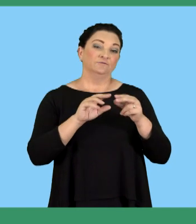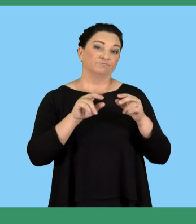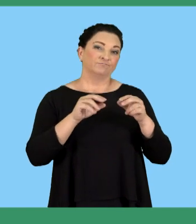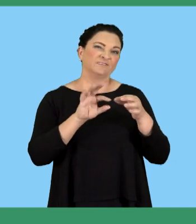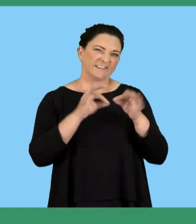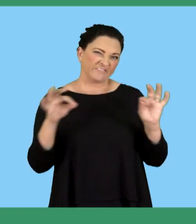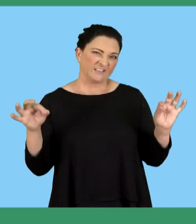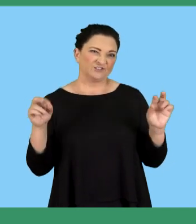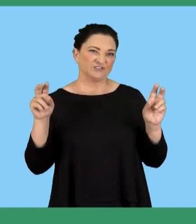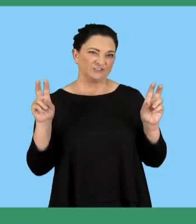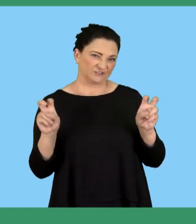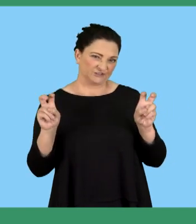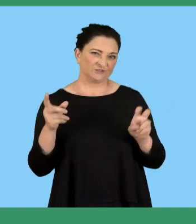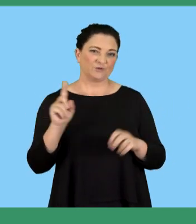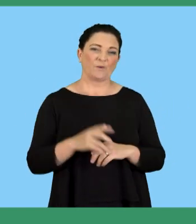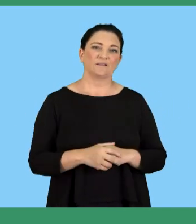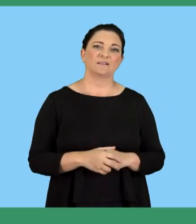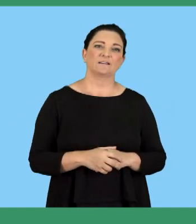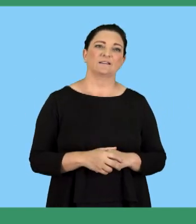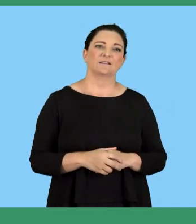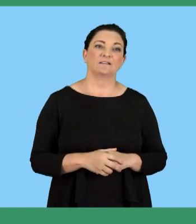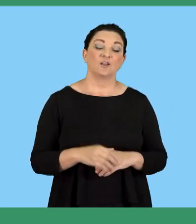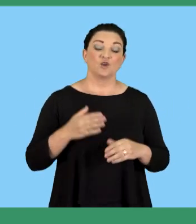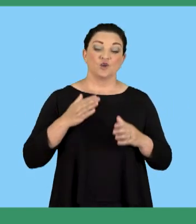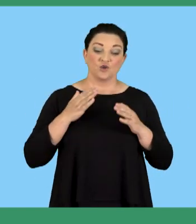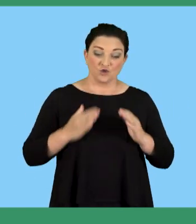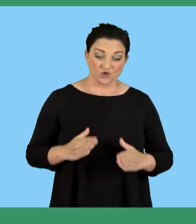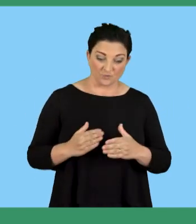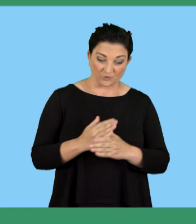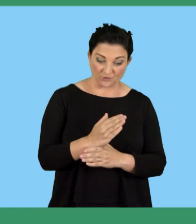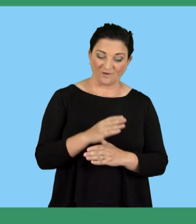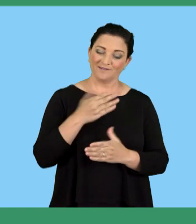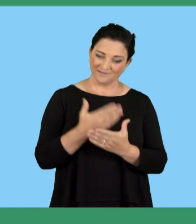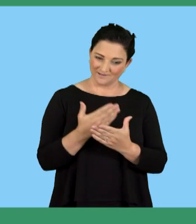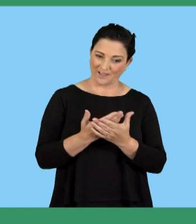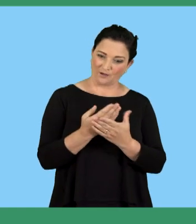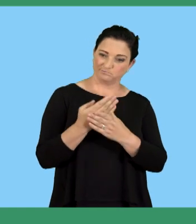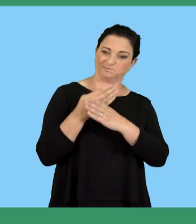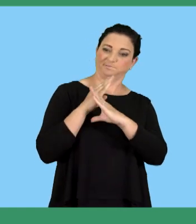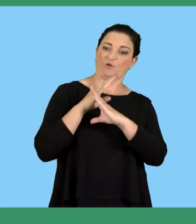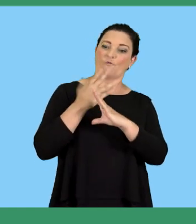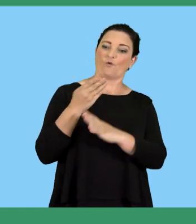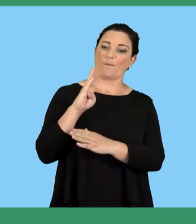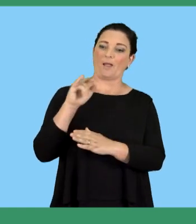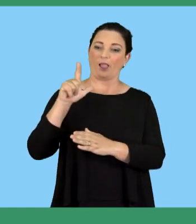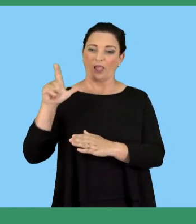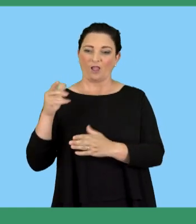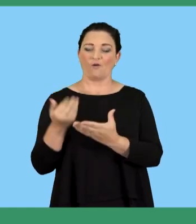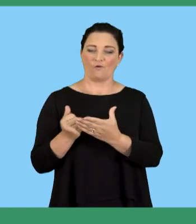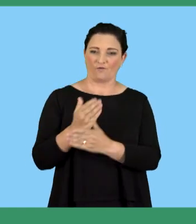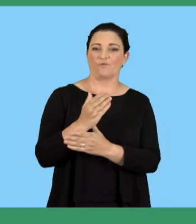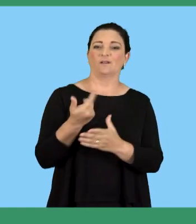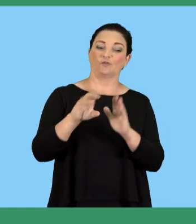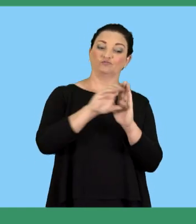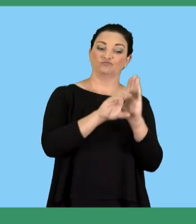definition of human rights, which is now to say the human rights, we should know that they are protected by the Bill of Rights contained in Chapter